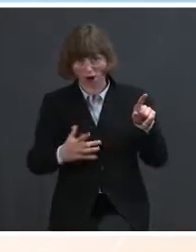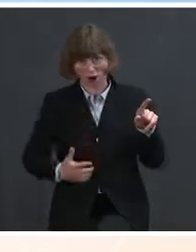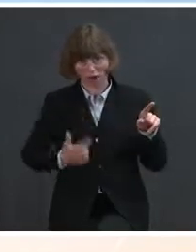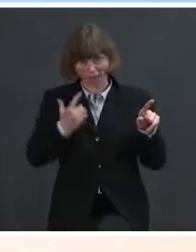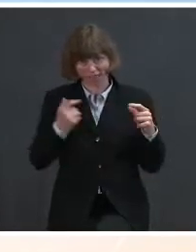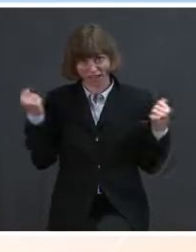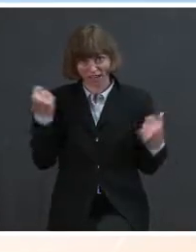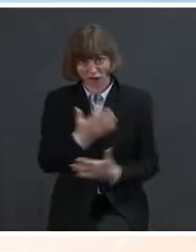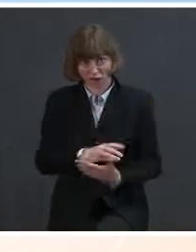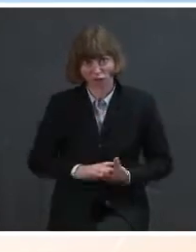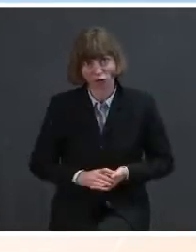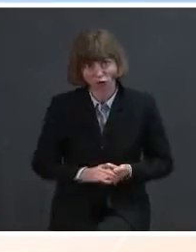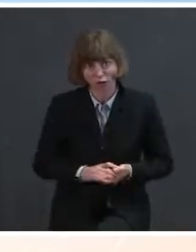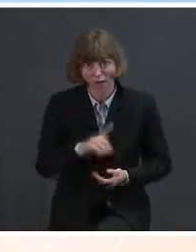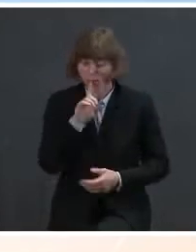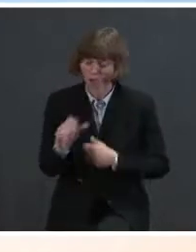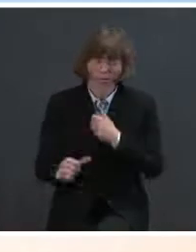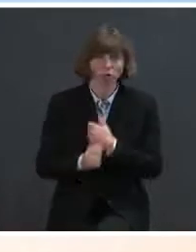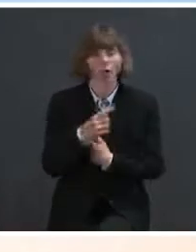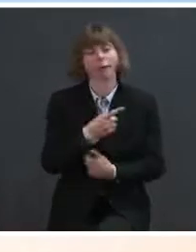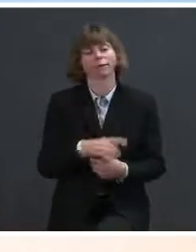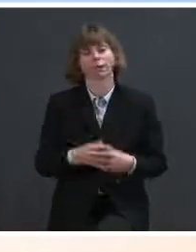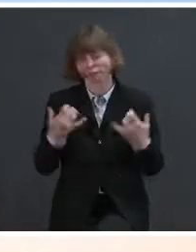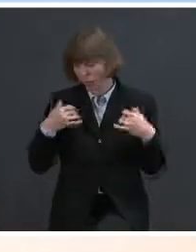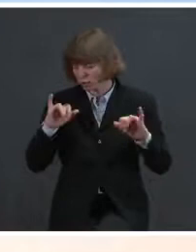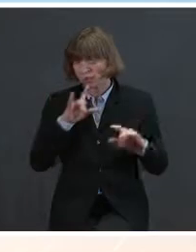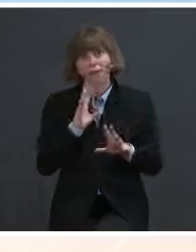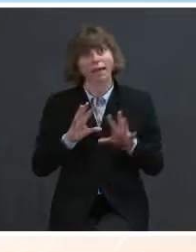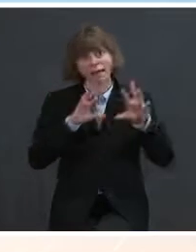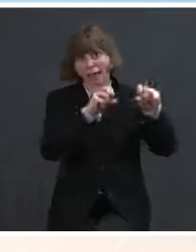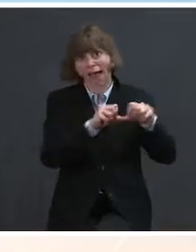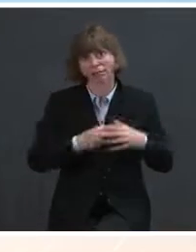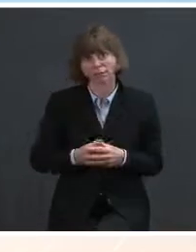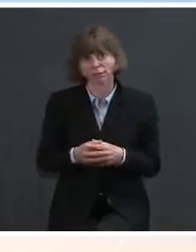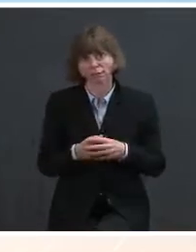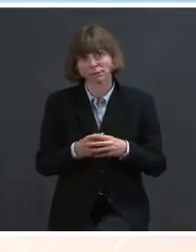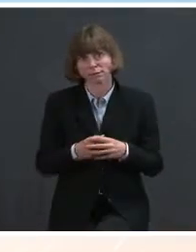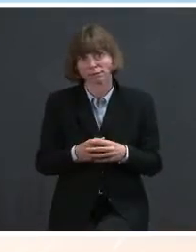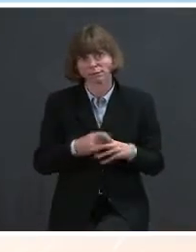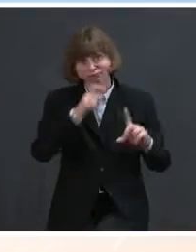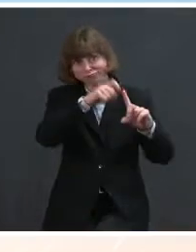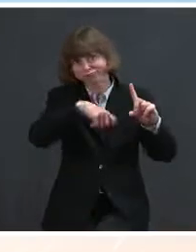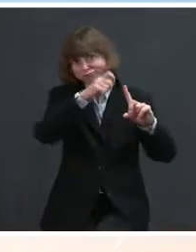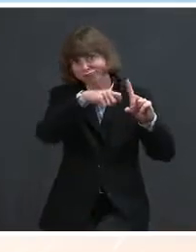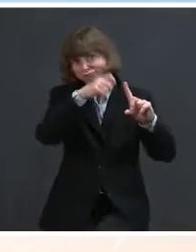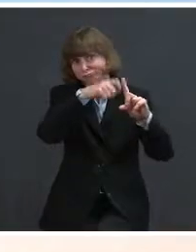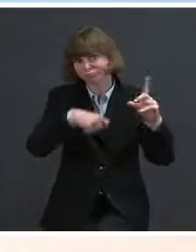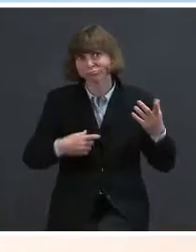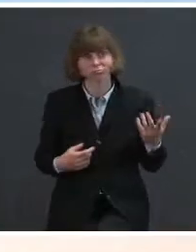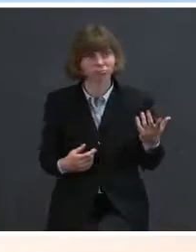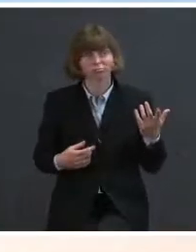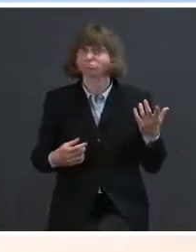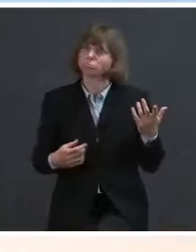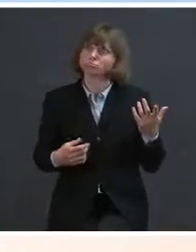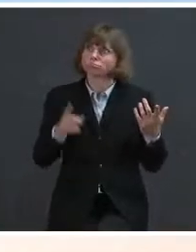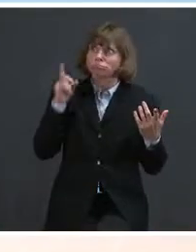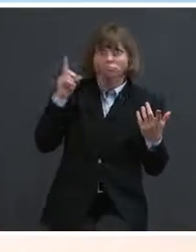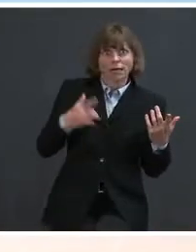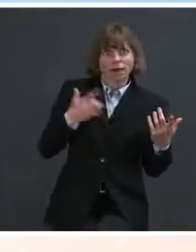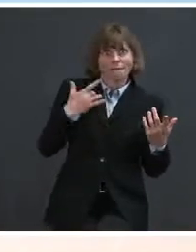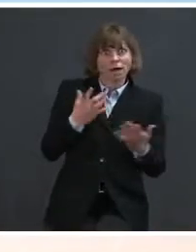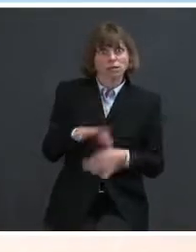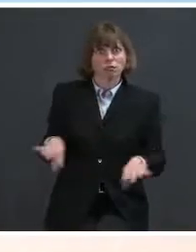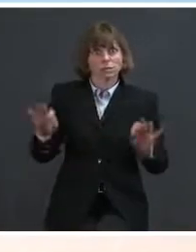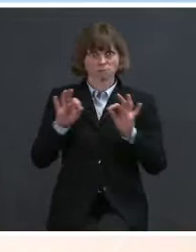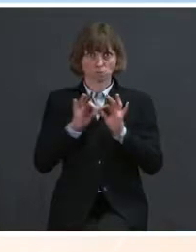are being threatened, still are being attacked. And he felt it was important for him as the President of the United States